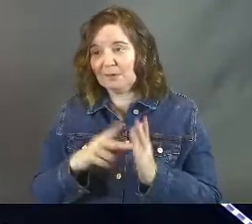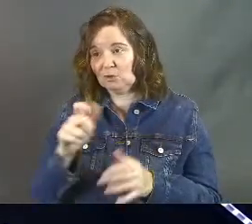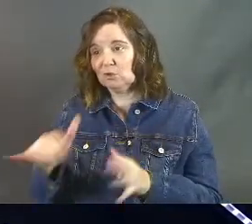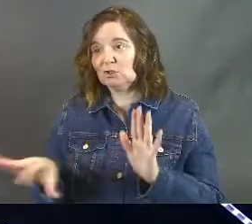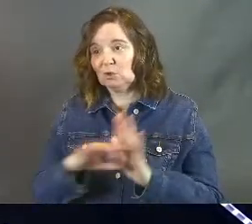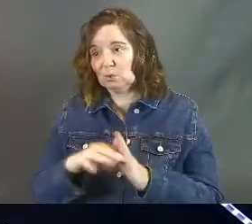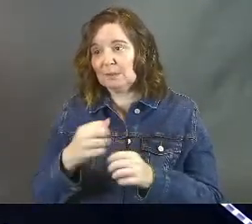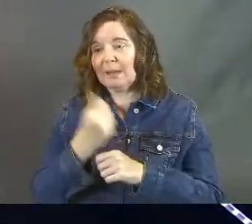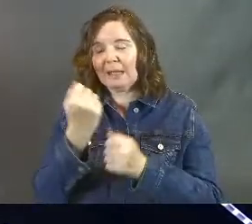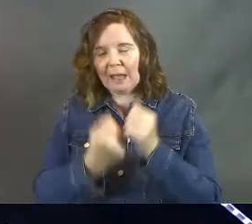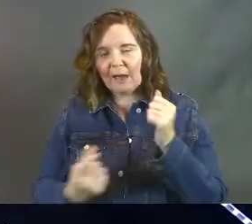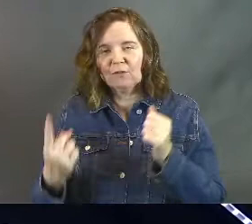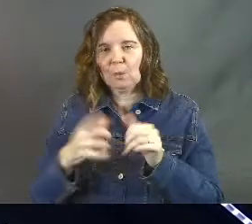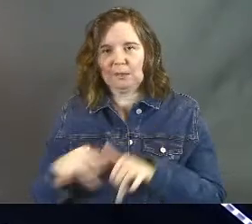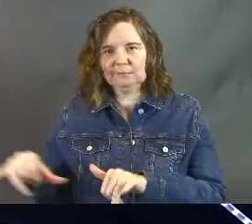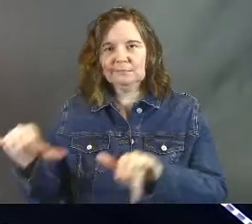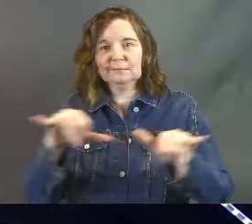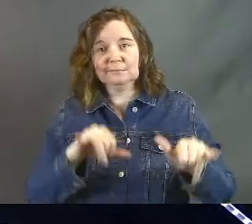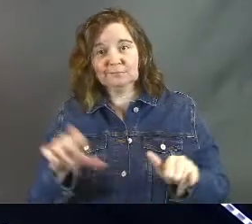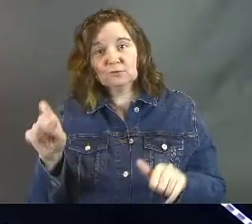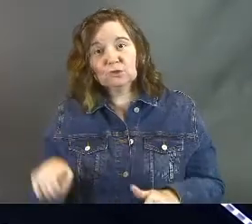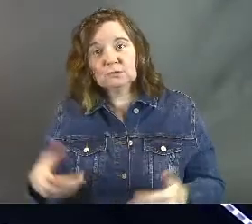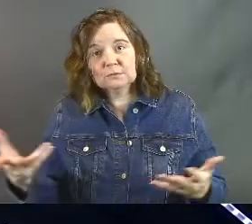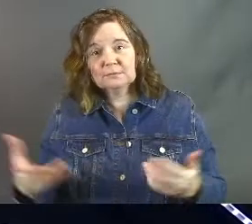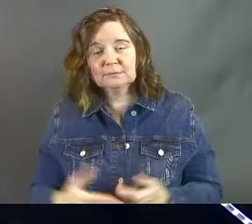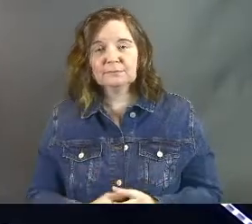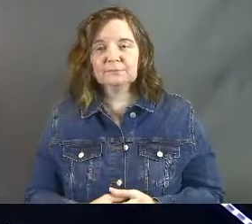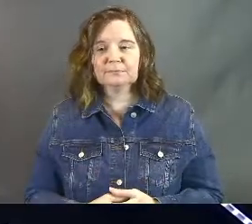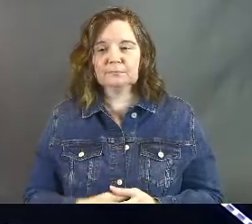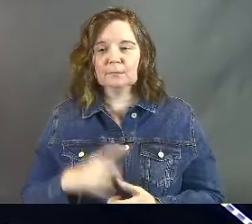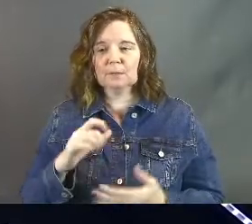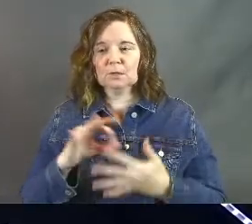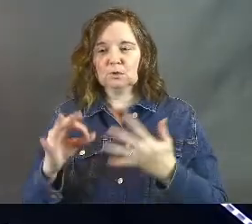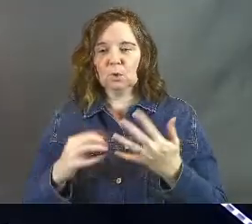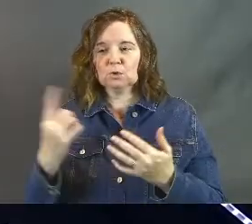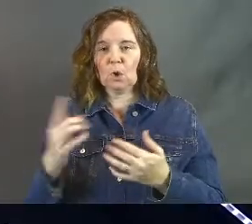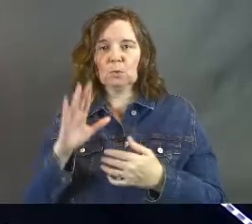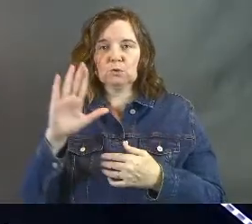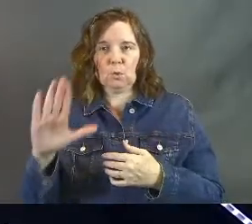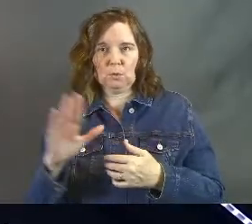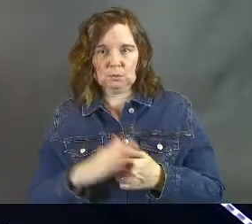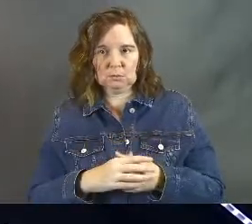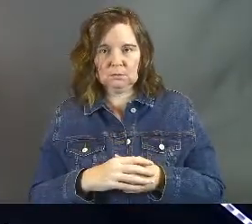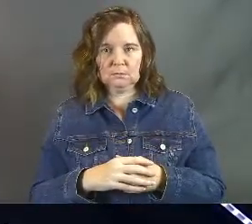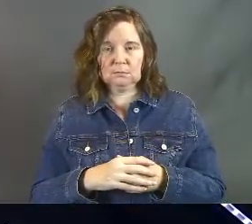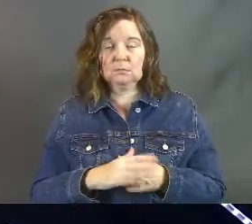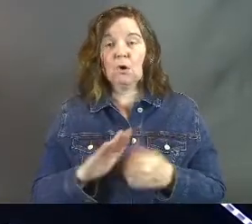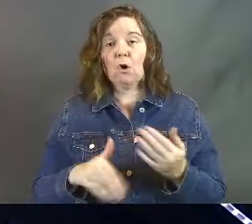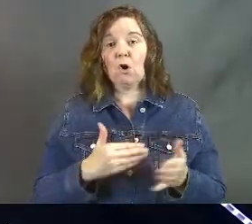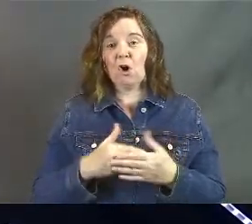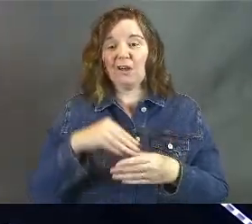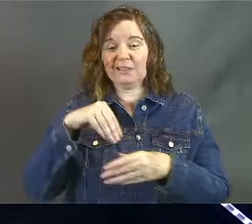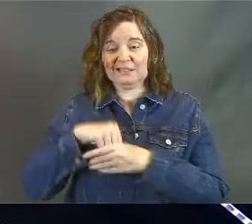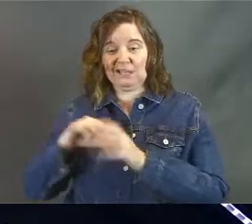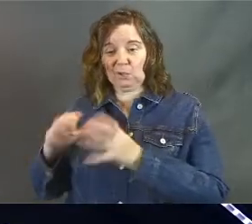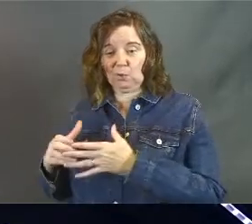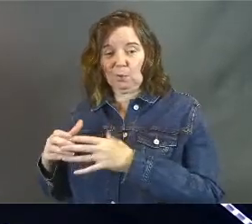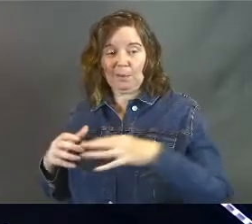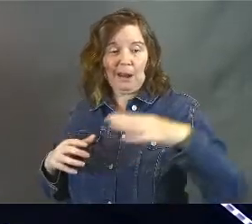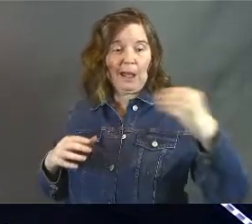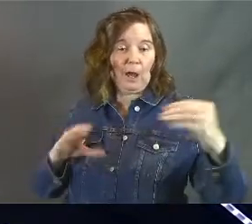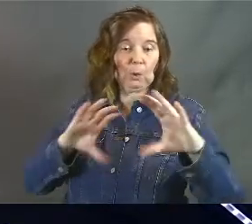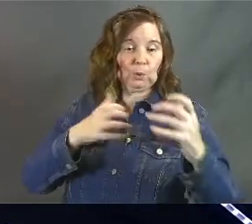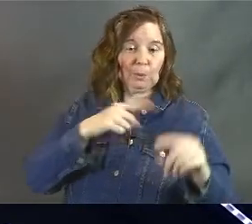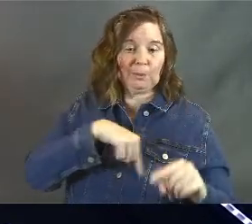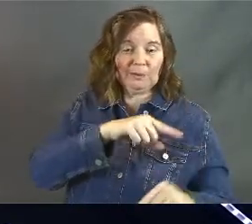ought to choose to make everybody your neighbor. Because the choice is always yours. All this in-group stuff and out-group